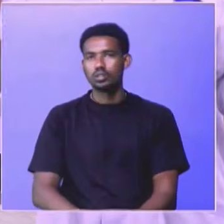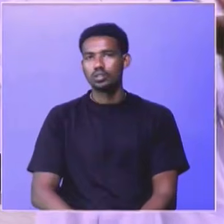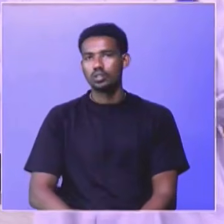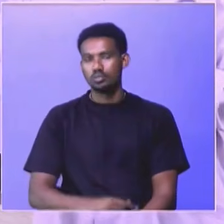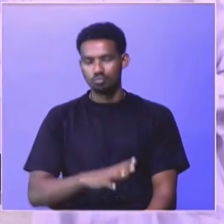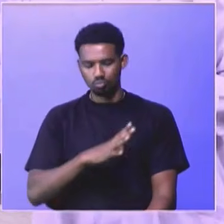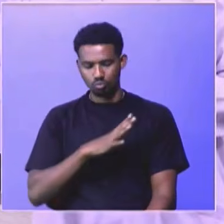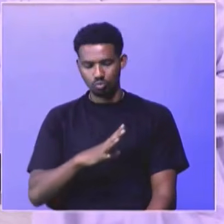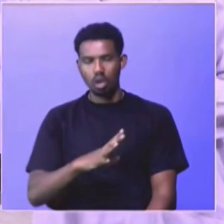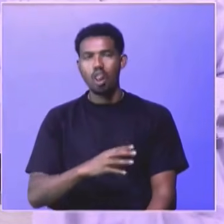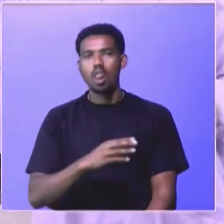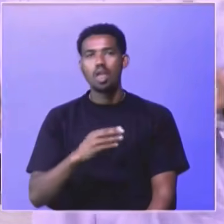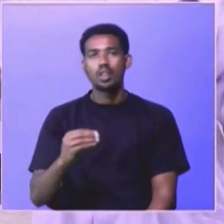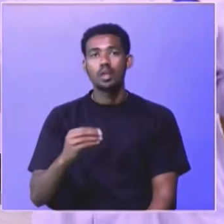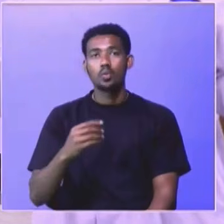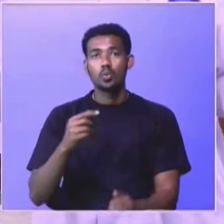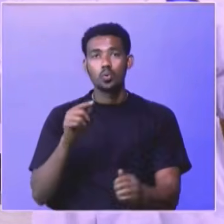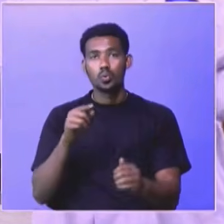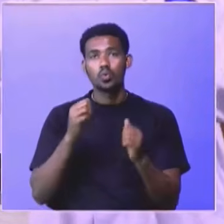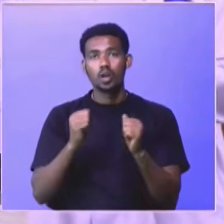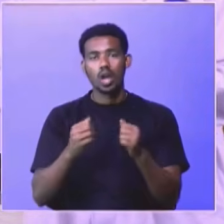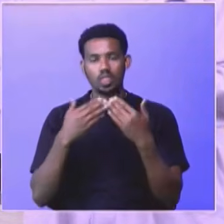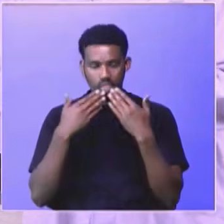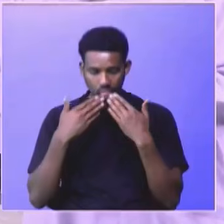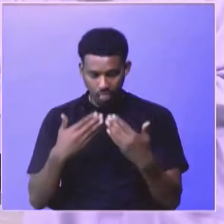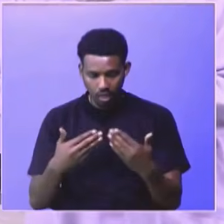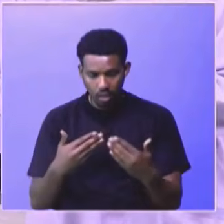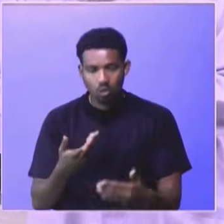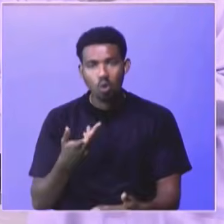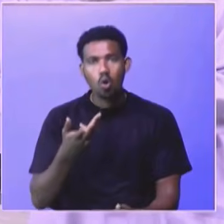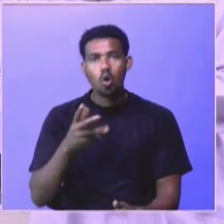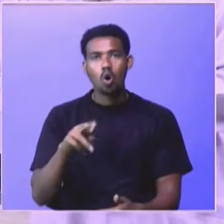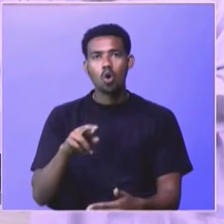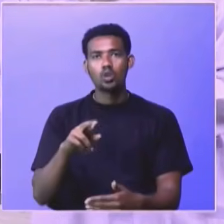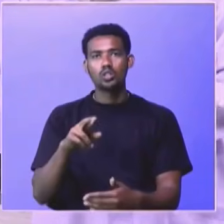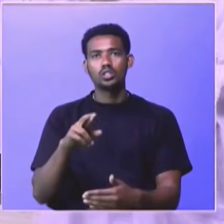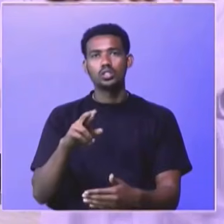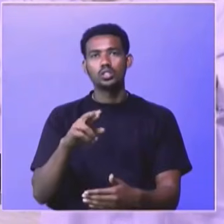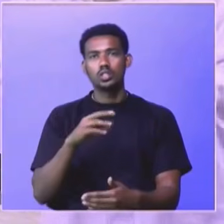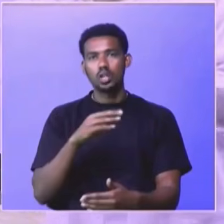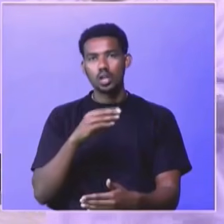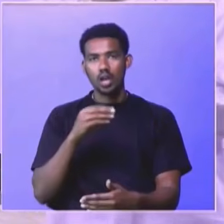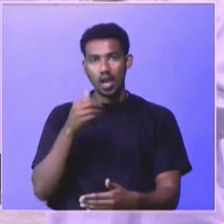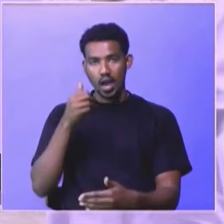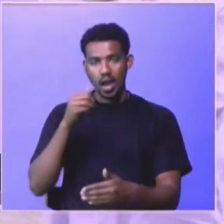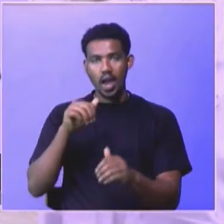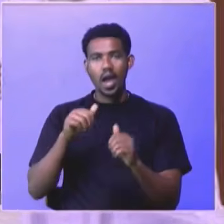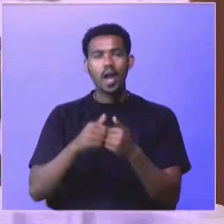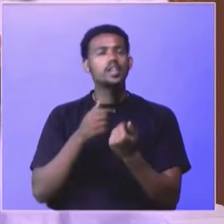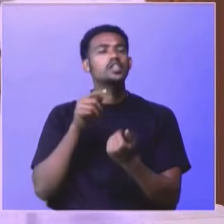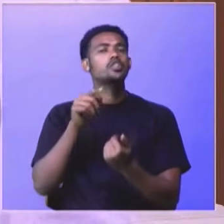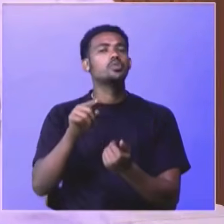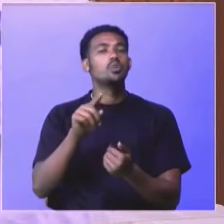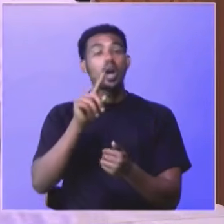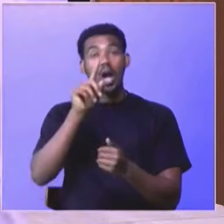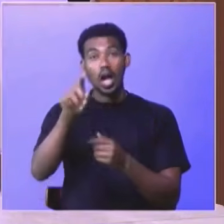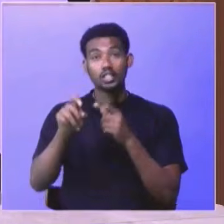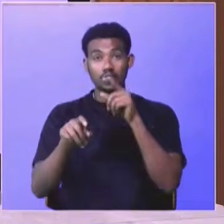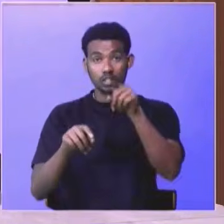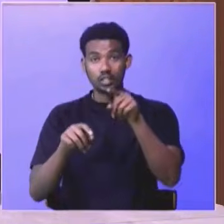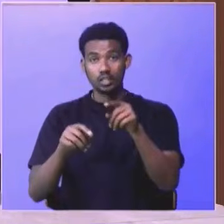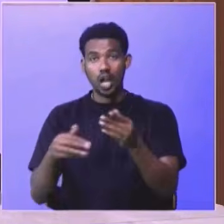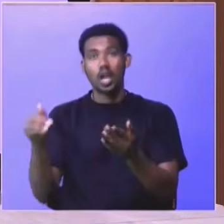well. And you can say, thank you. Or, and you, asking the person